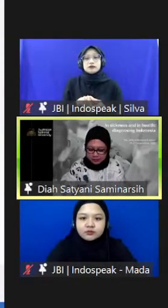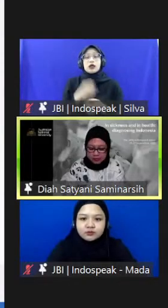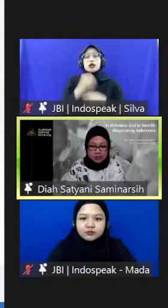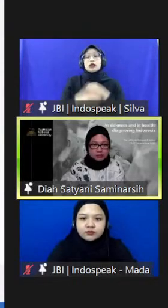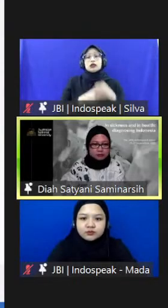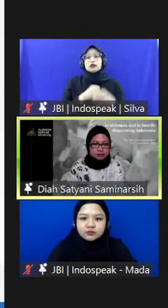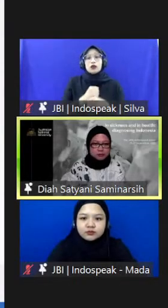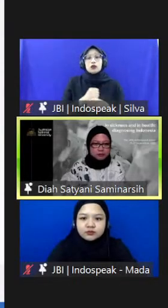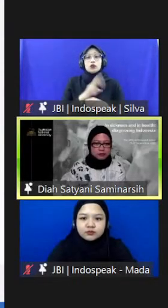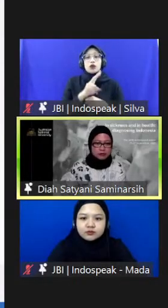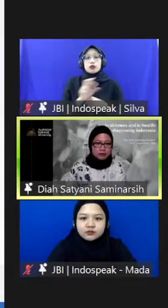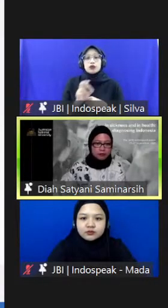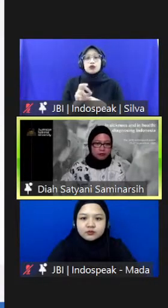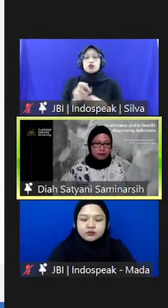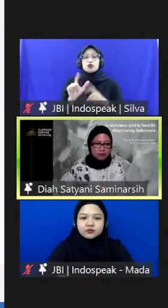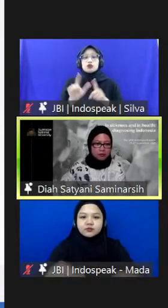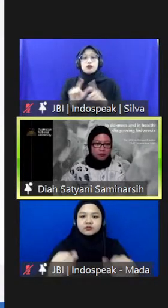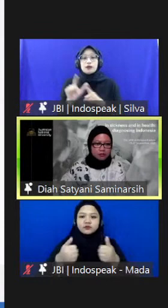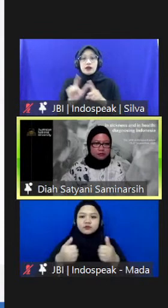2016-2017.